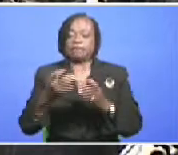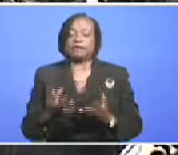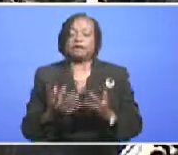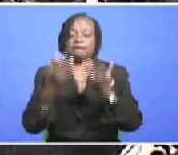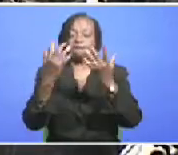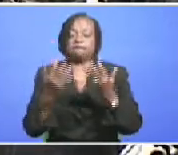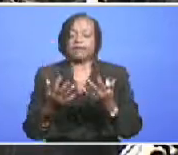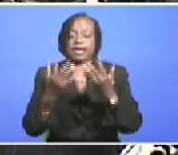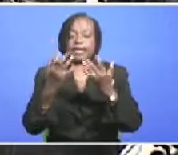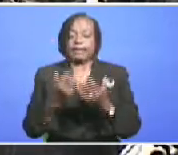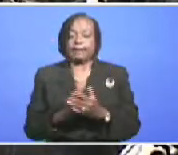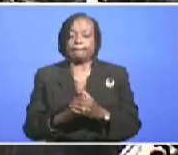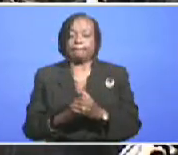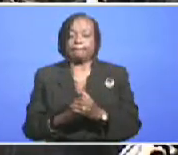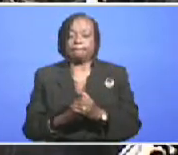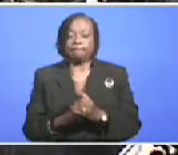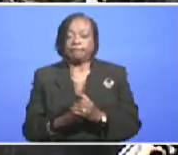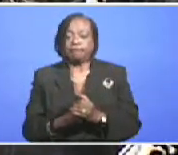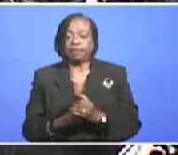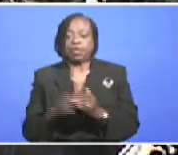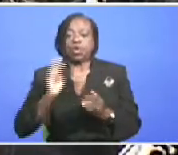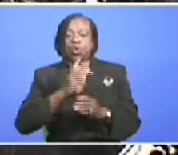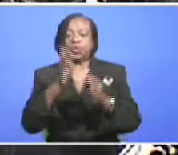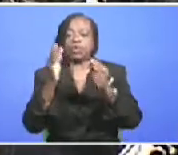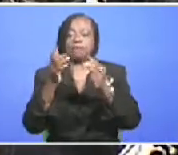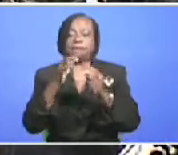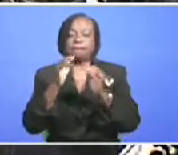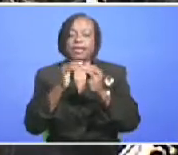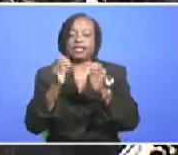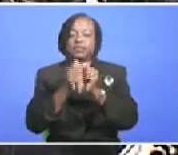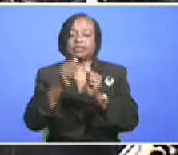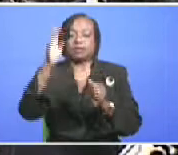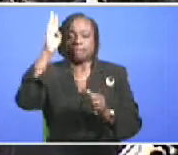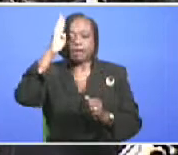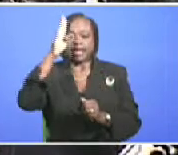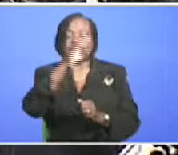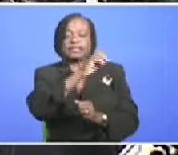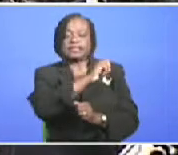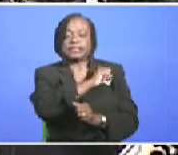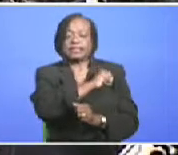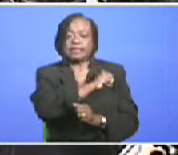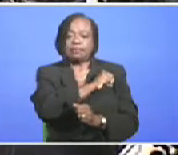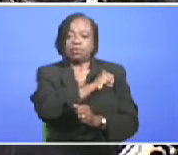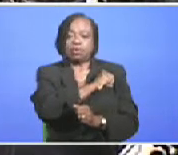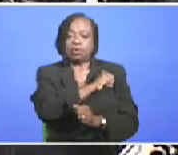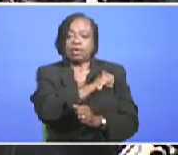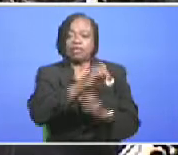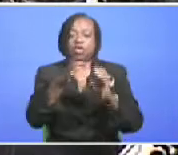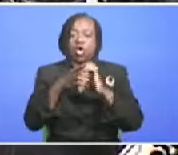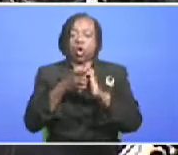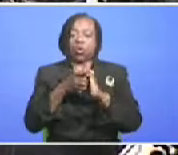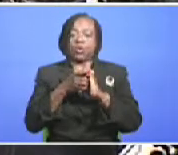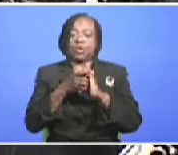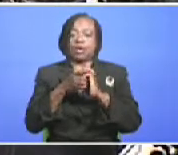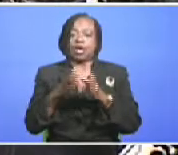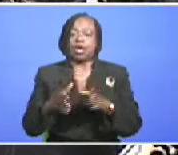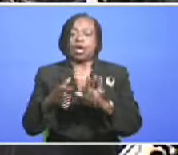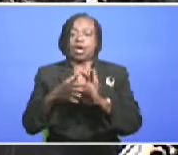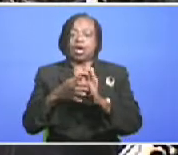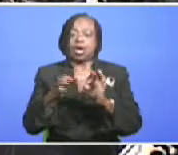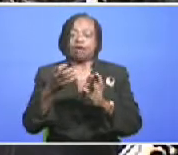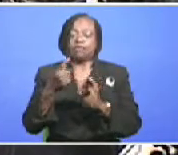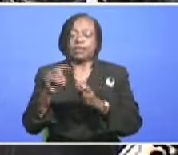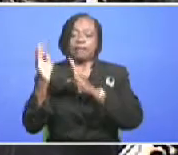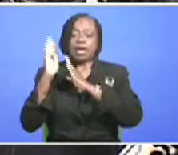scene following last night's blaze, we also met with Brian Seymour. He's the owner of Bahamas Foam Products. While he declined an on-camera interview with our news